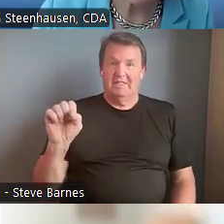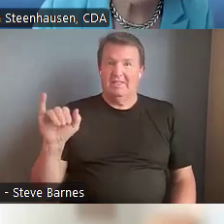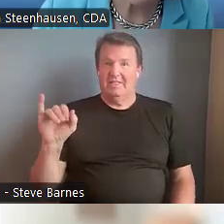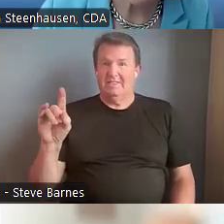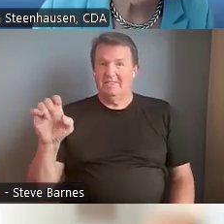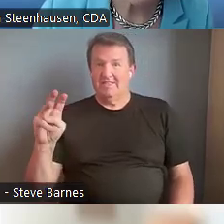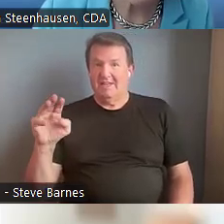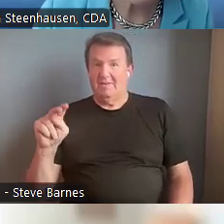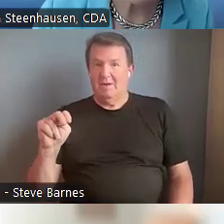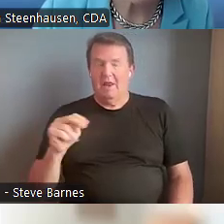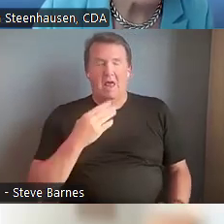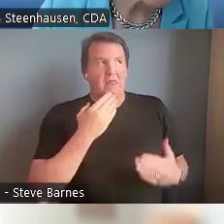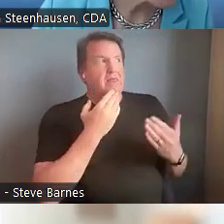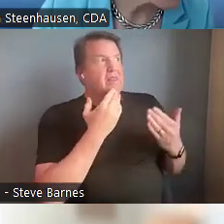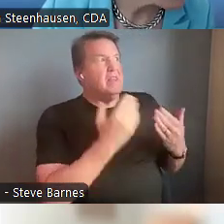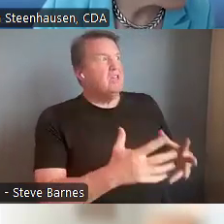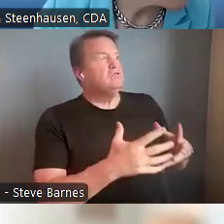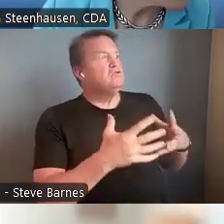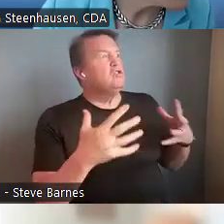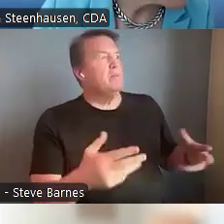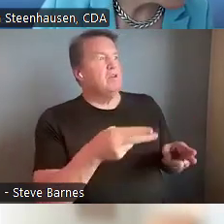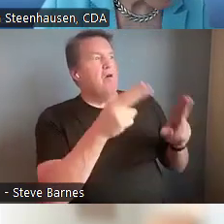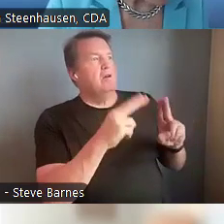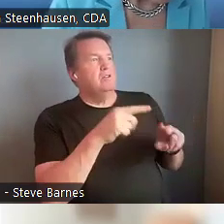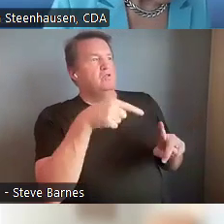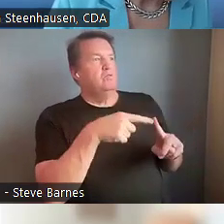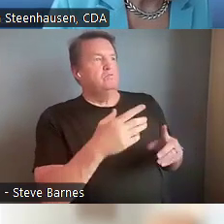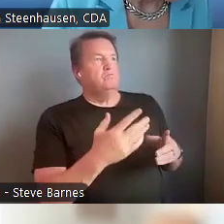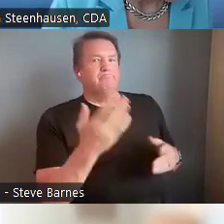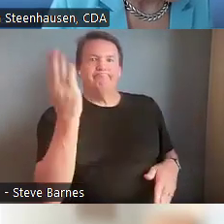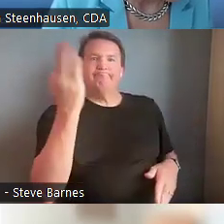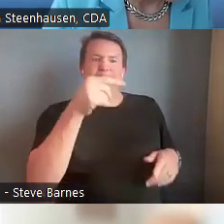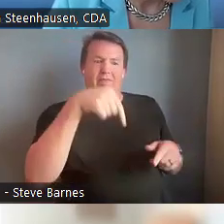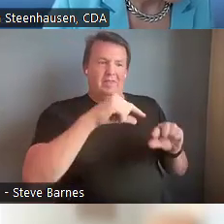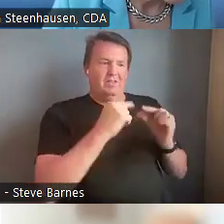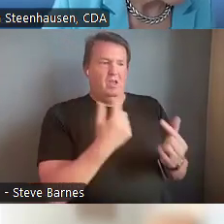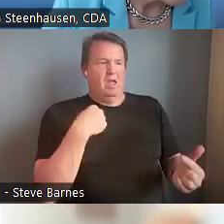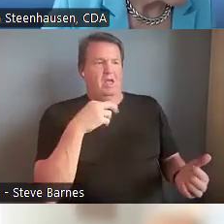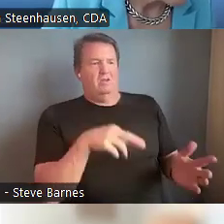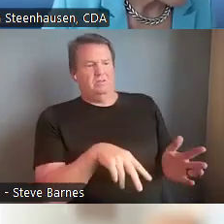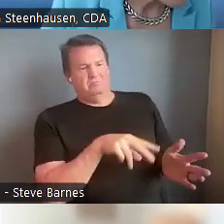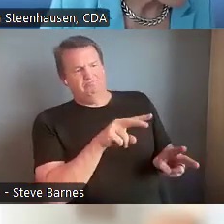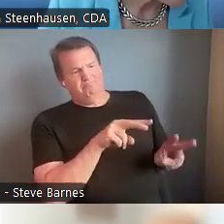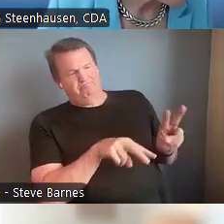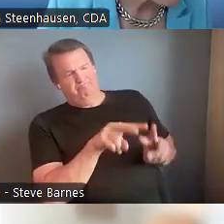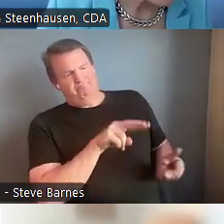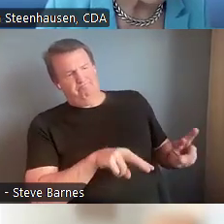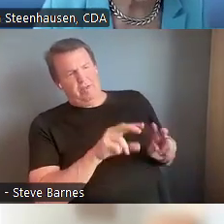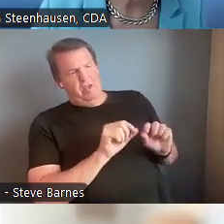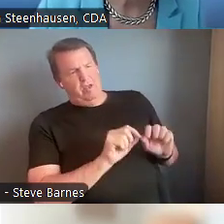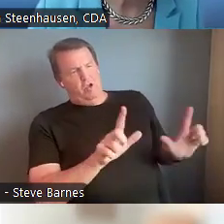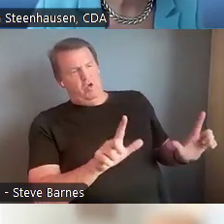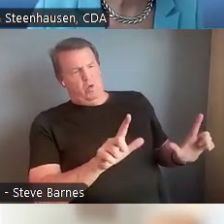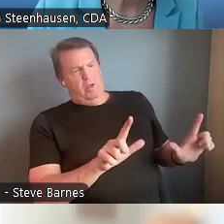honor to be invited to present to this group. I was reviewing the website and materials from the past and the list